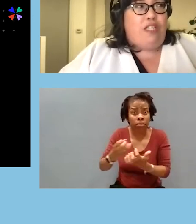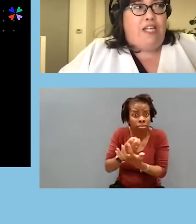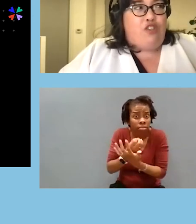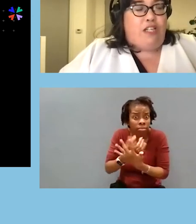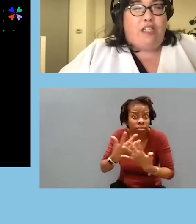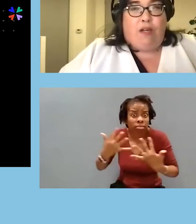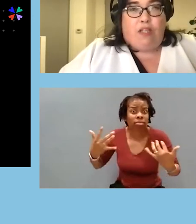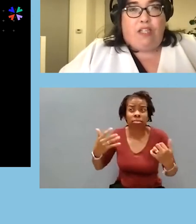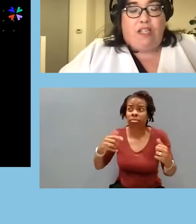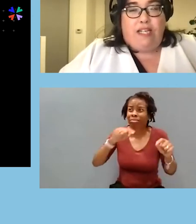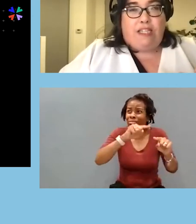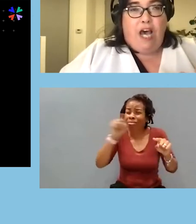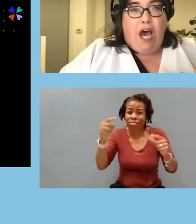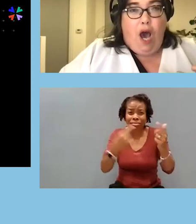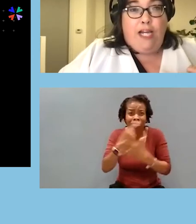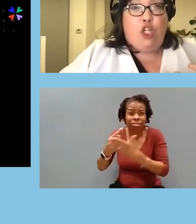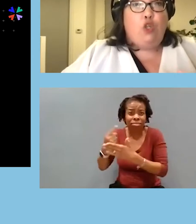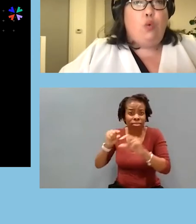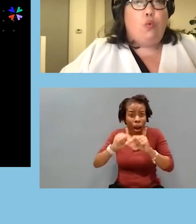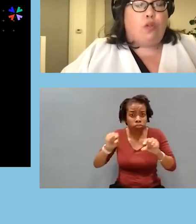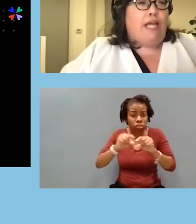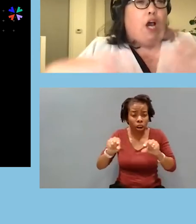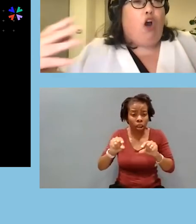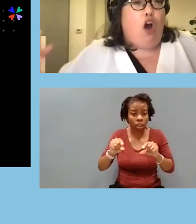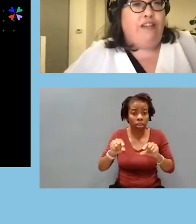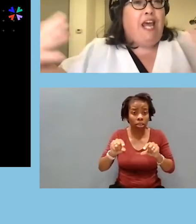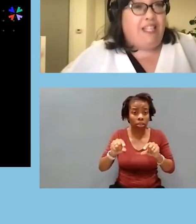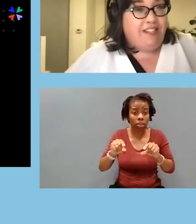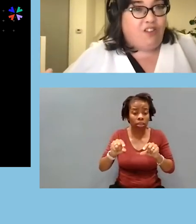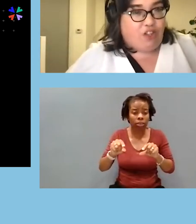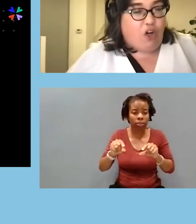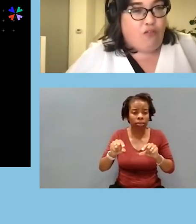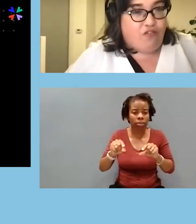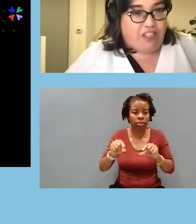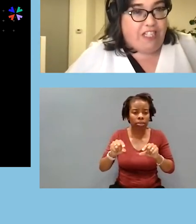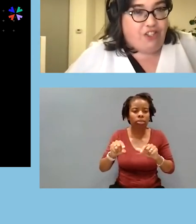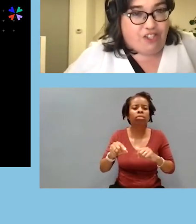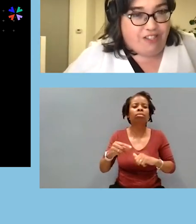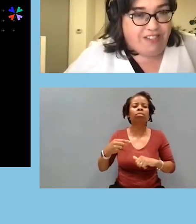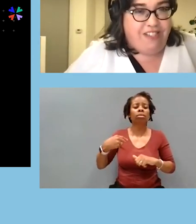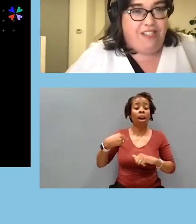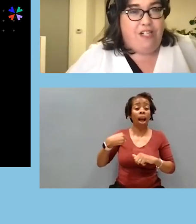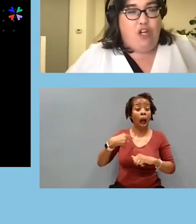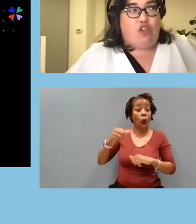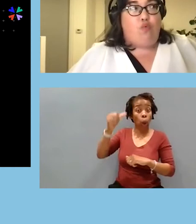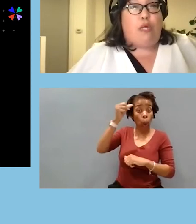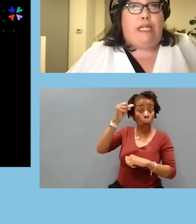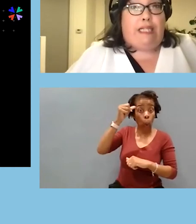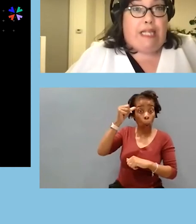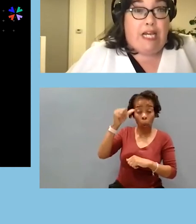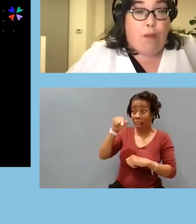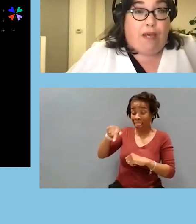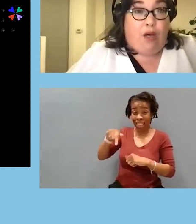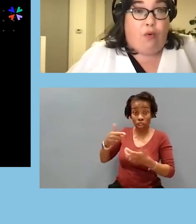was really interesting about this is that I knew that content of the conversation to